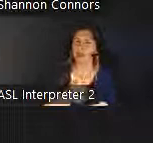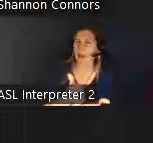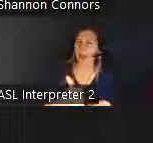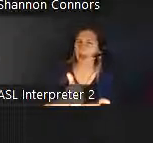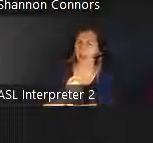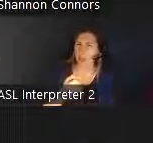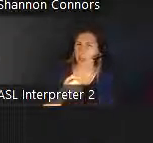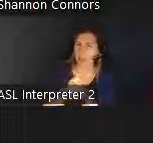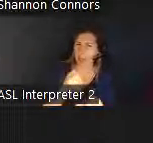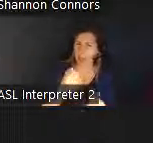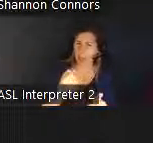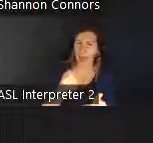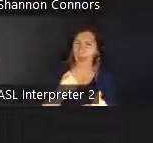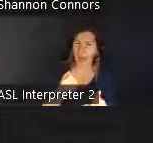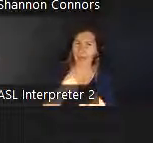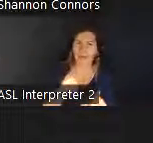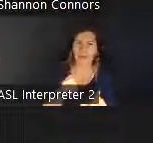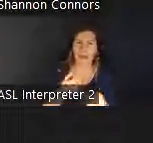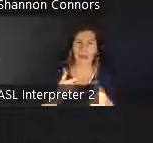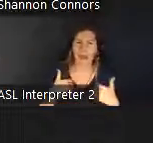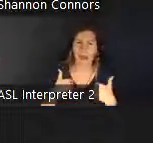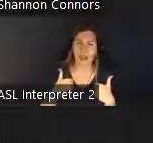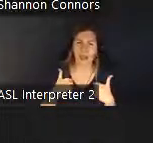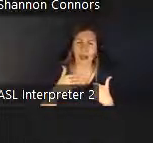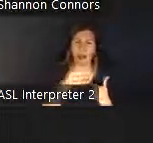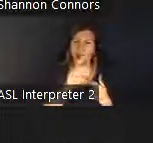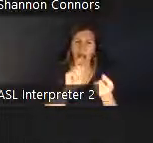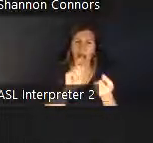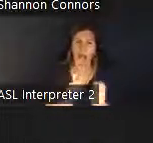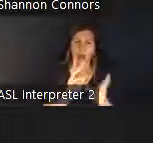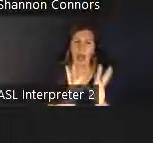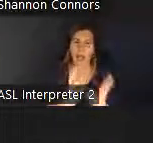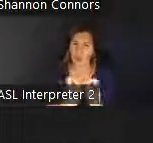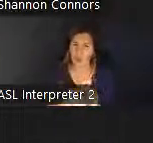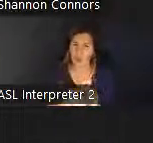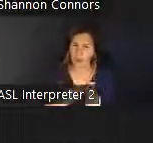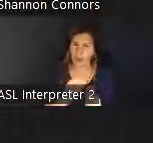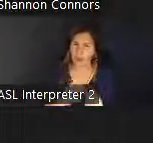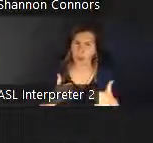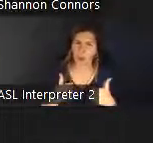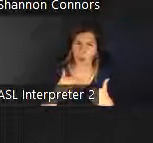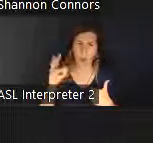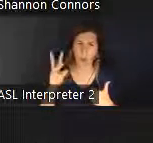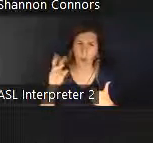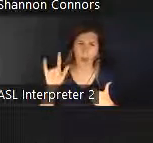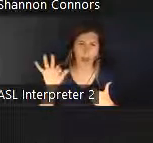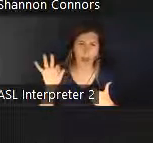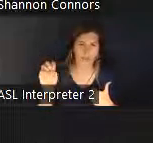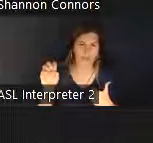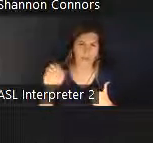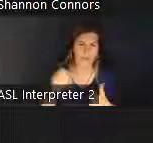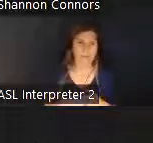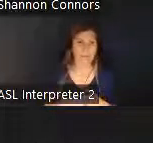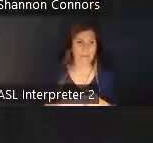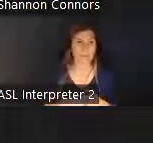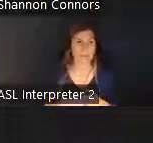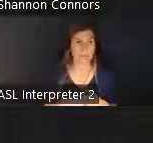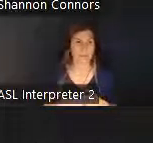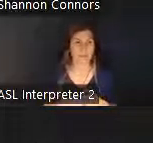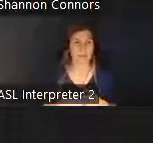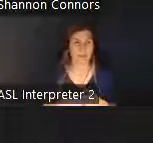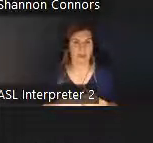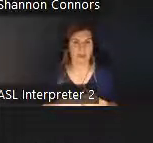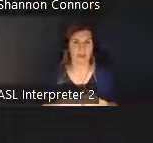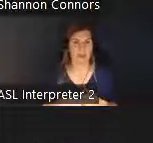of climate change on wildlife that we care about. They were able to identify some more